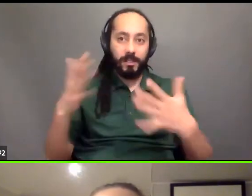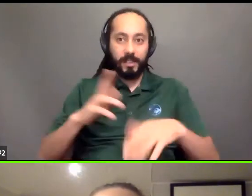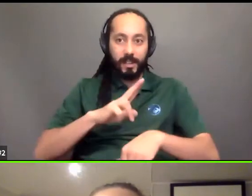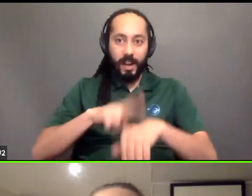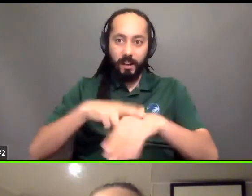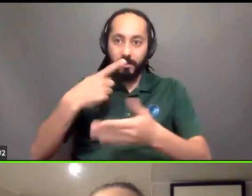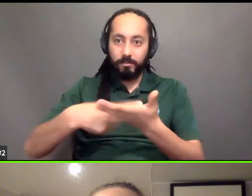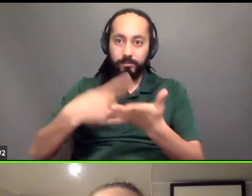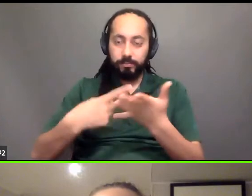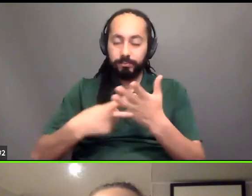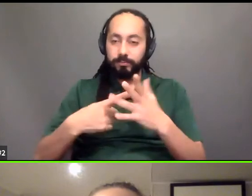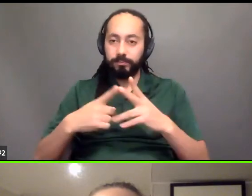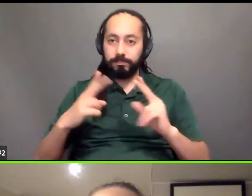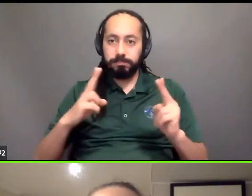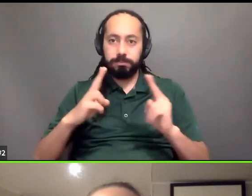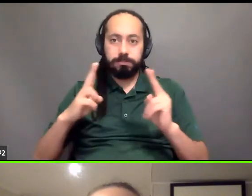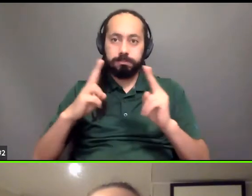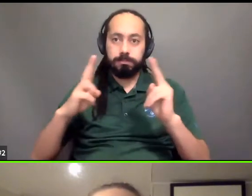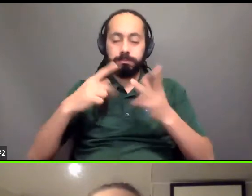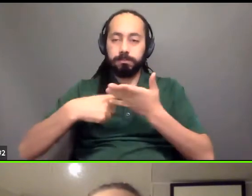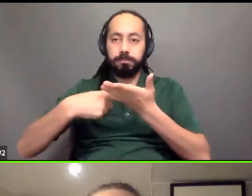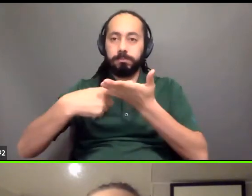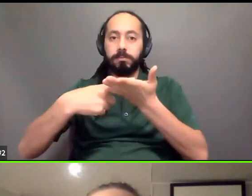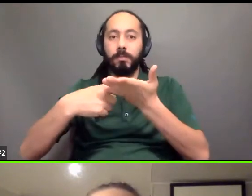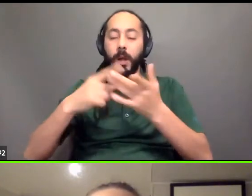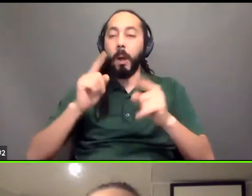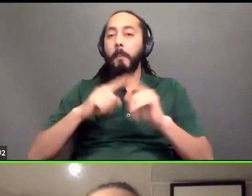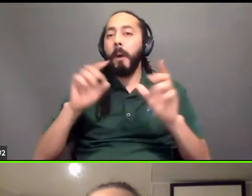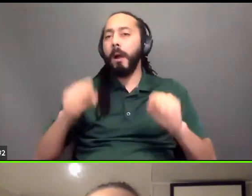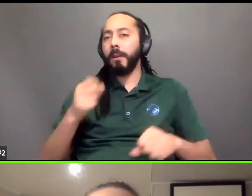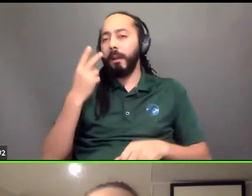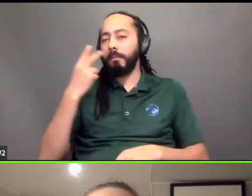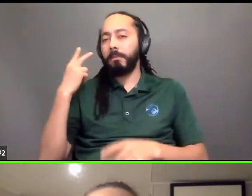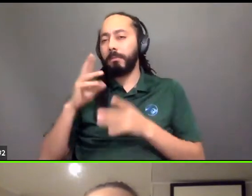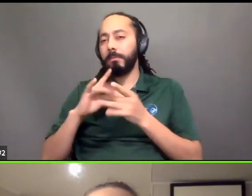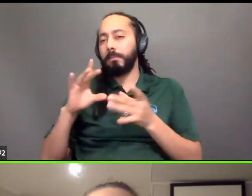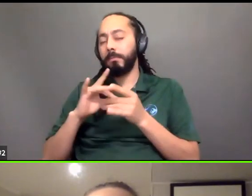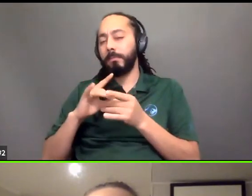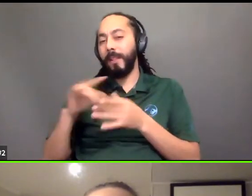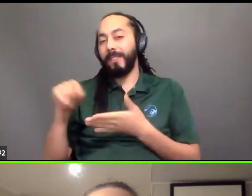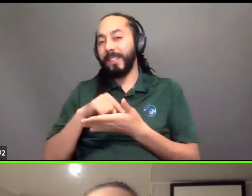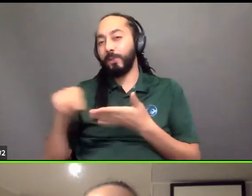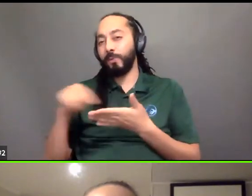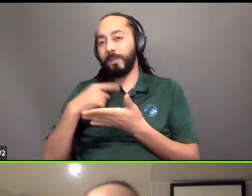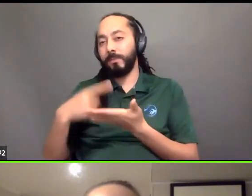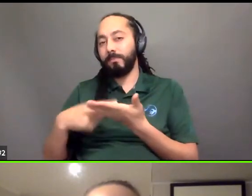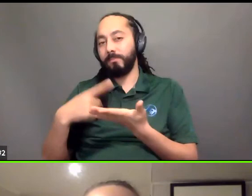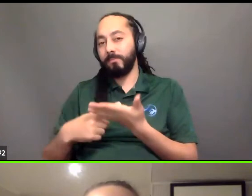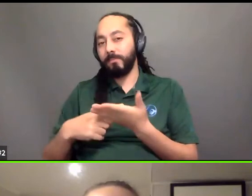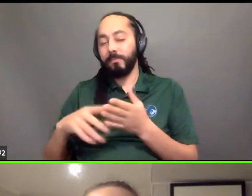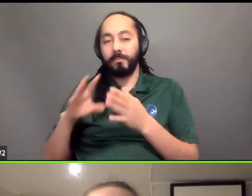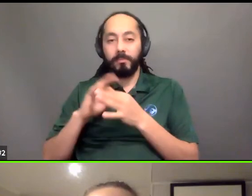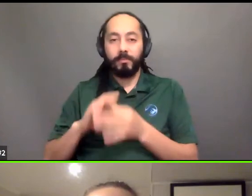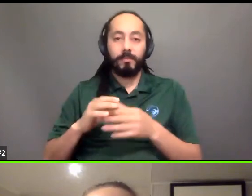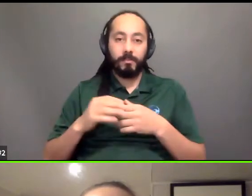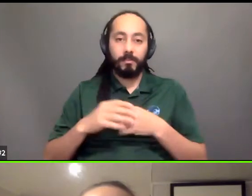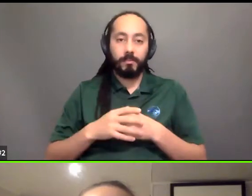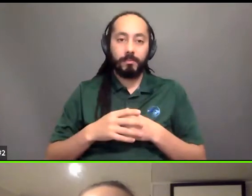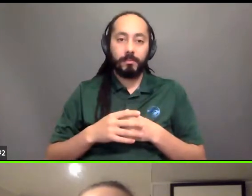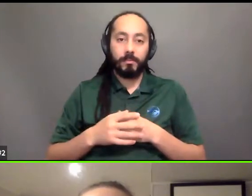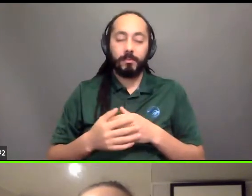I want to reference an earlier conversation we had this week about wanting to get away from